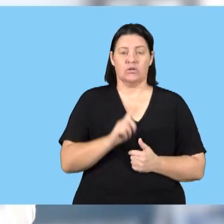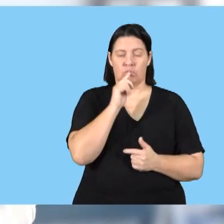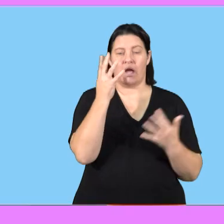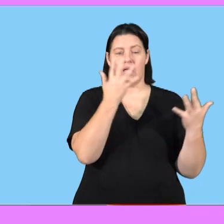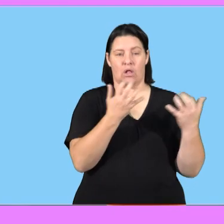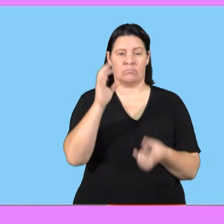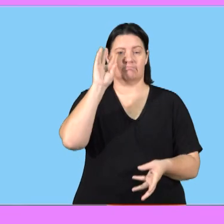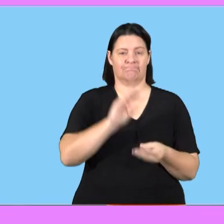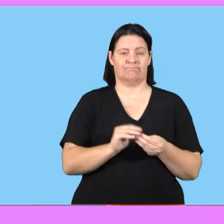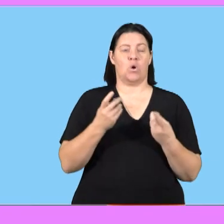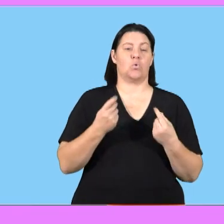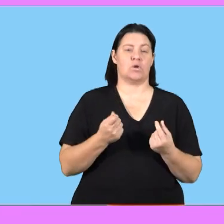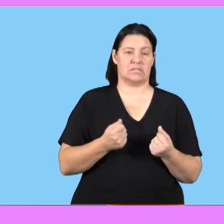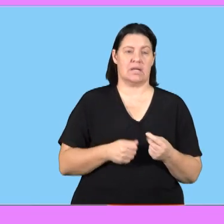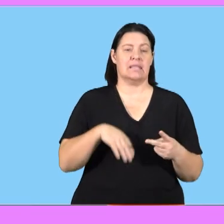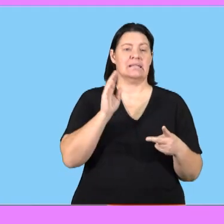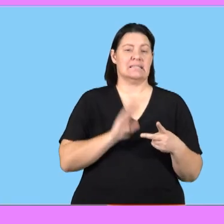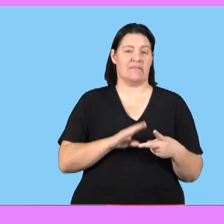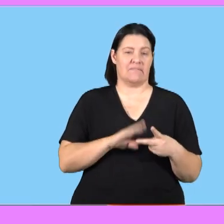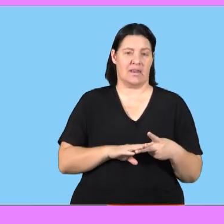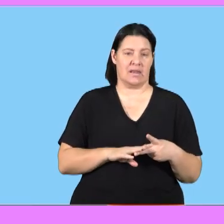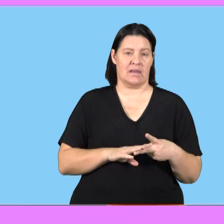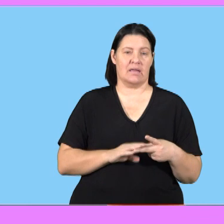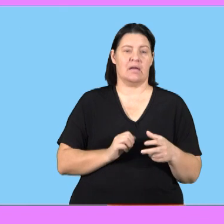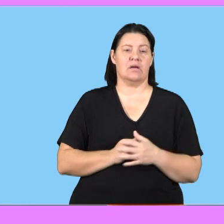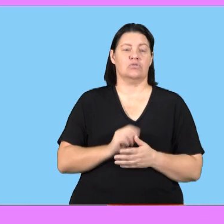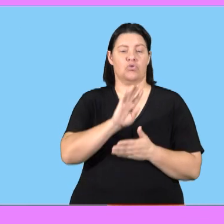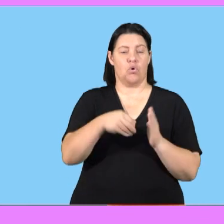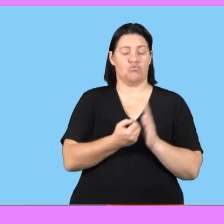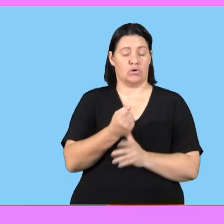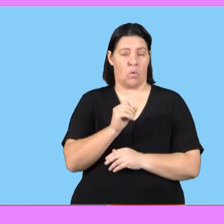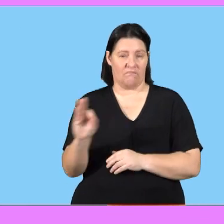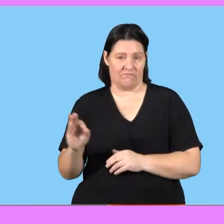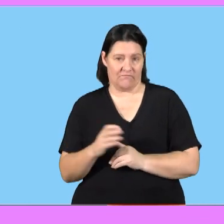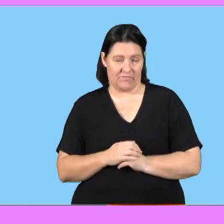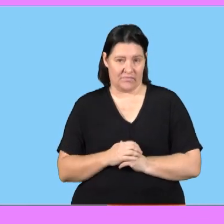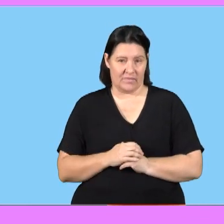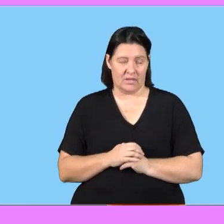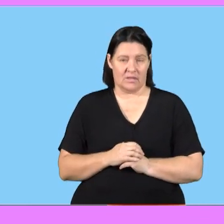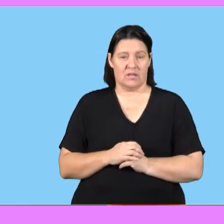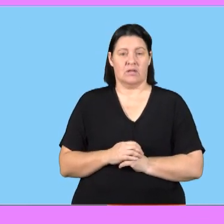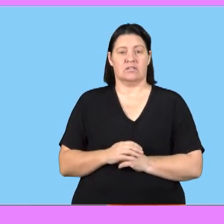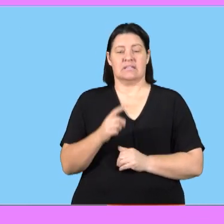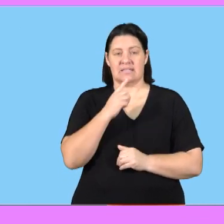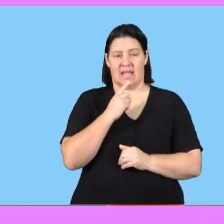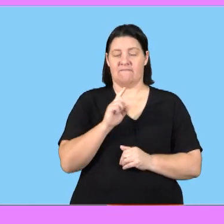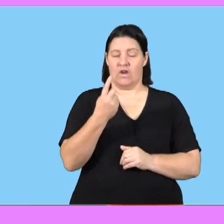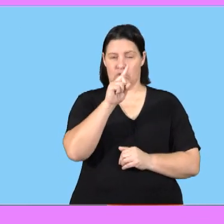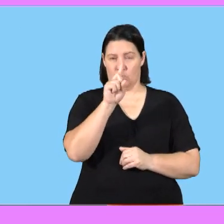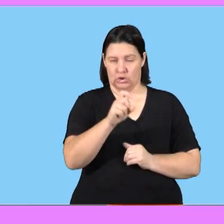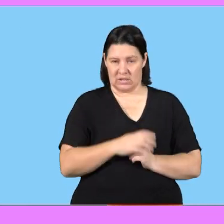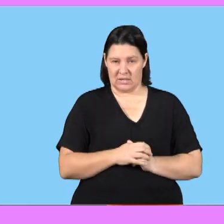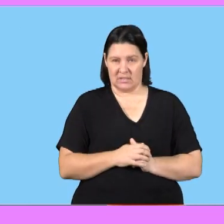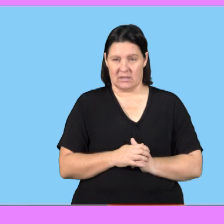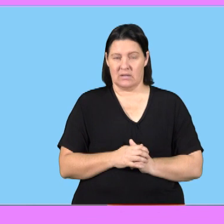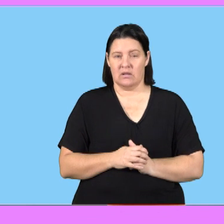to calculate the total cost. The second one is to round off. So let us start with the first question,